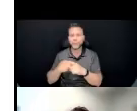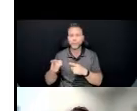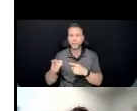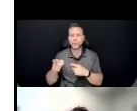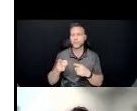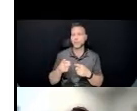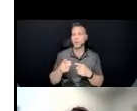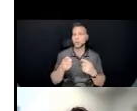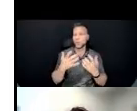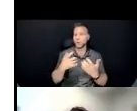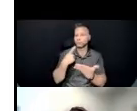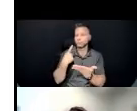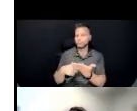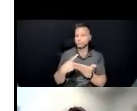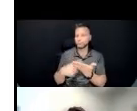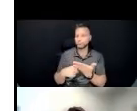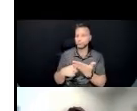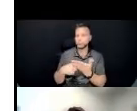about with folks today.